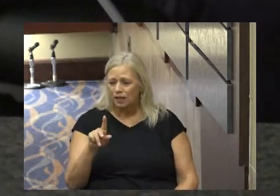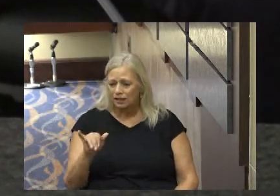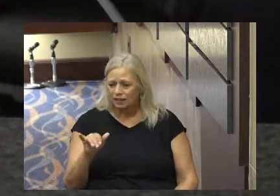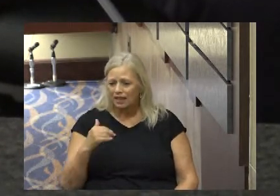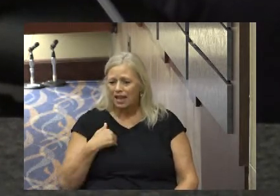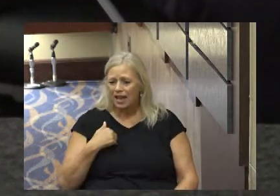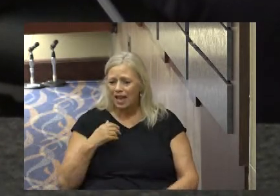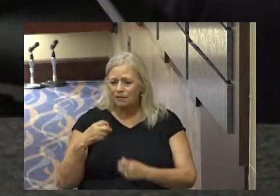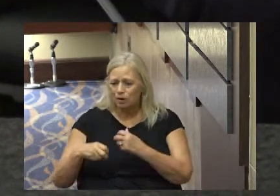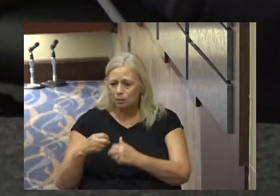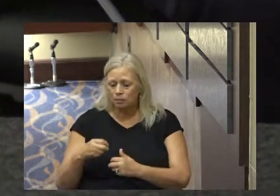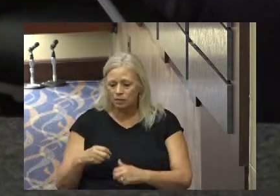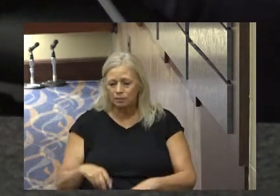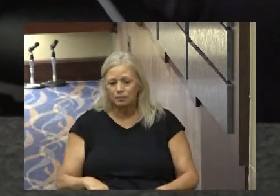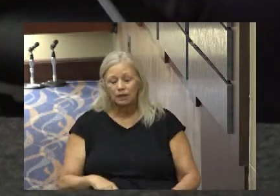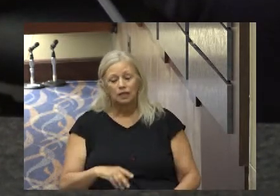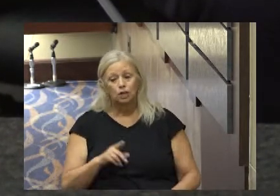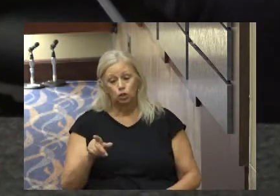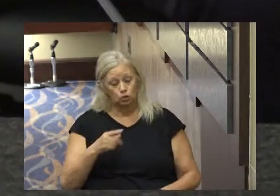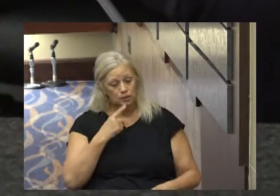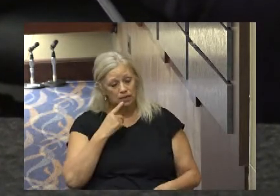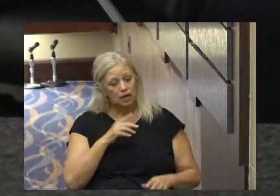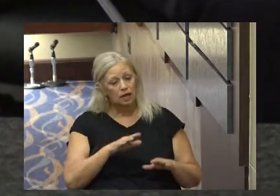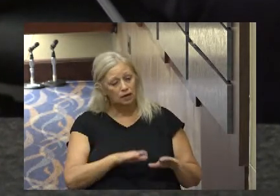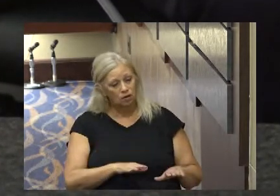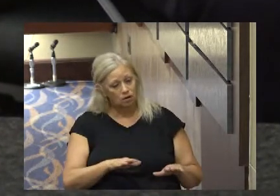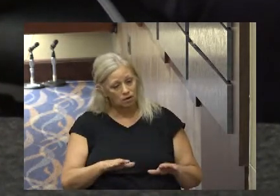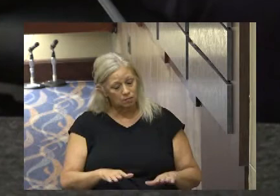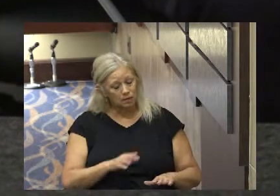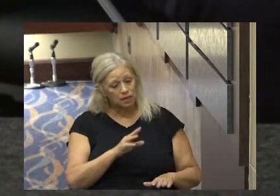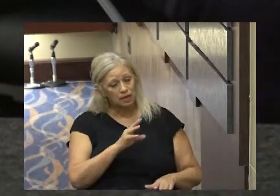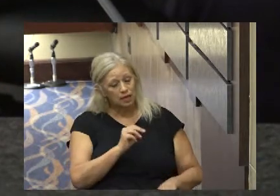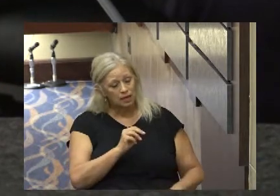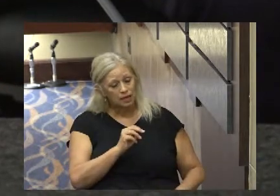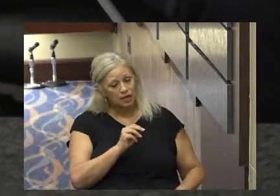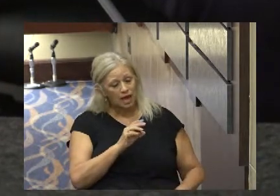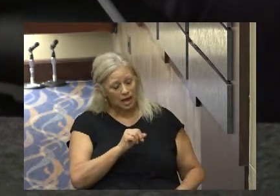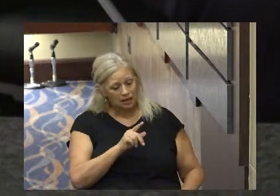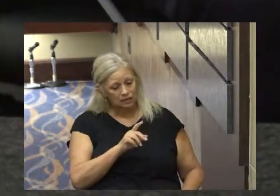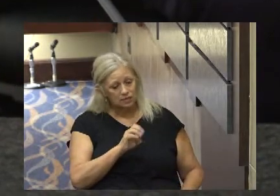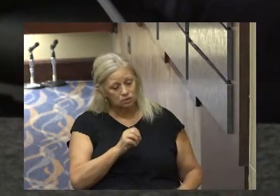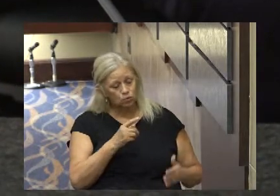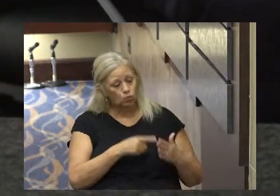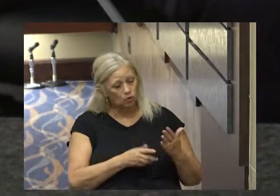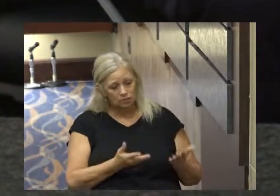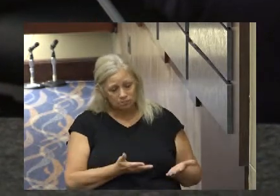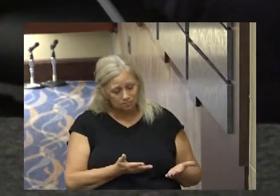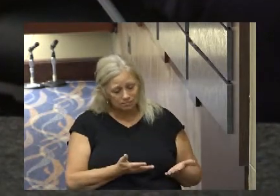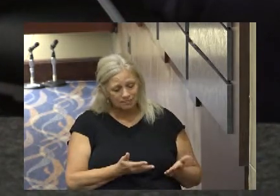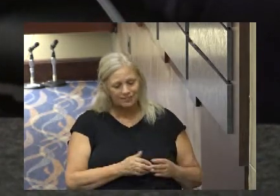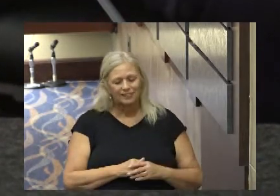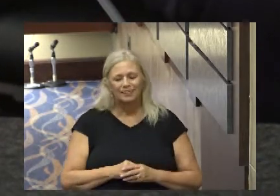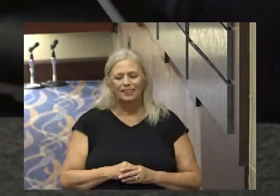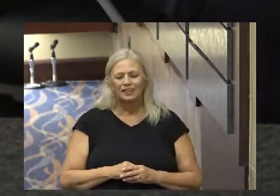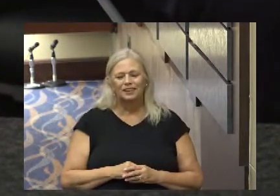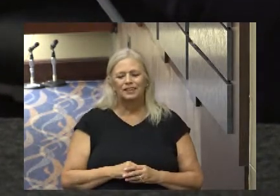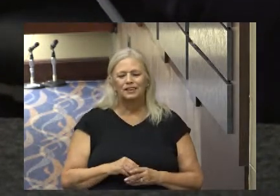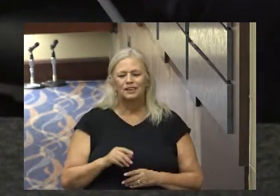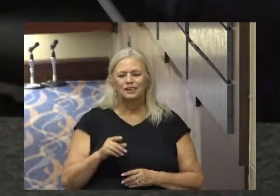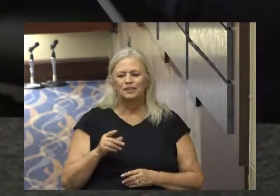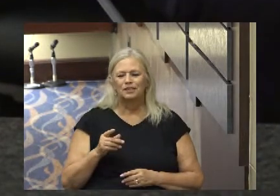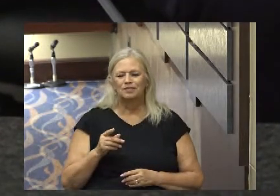you say, very calmly, Alice, what is it? And, but you and your